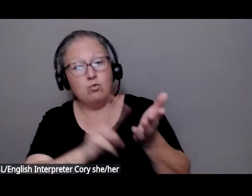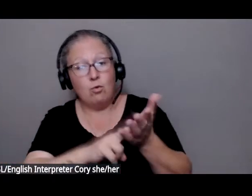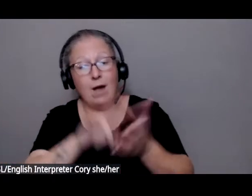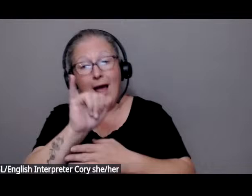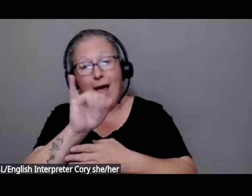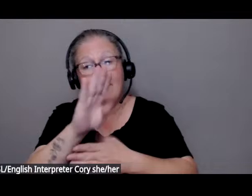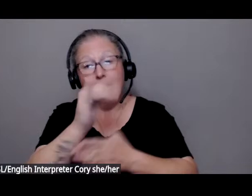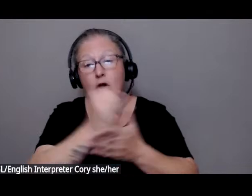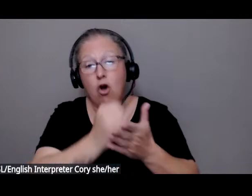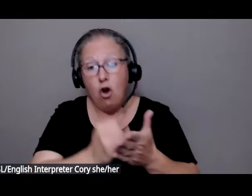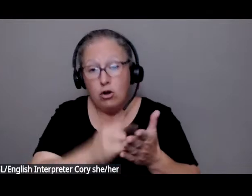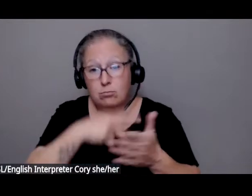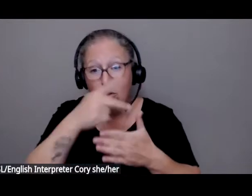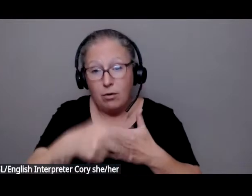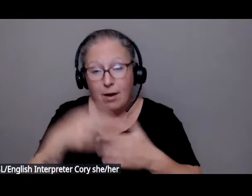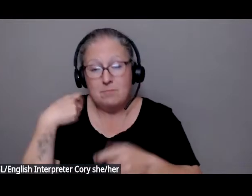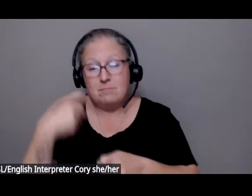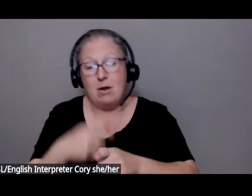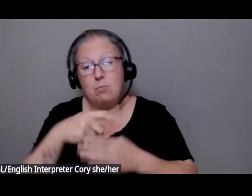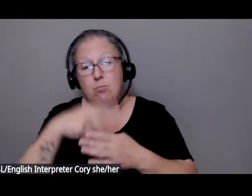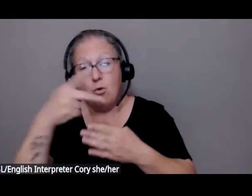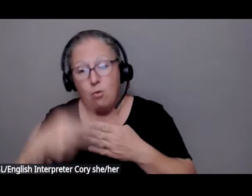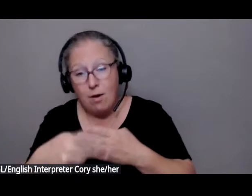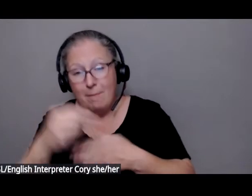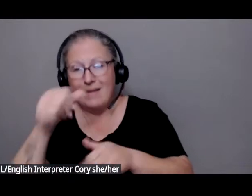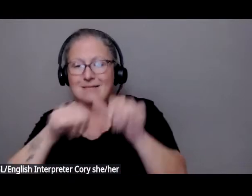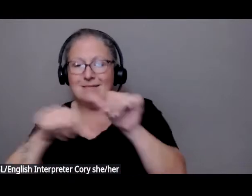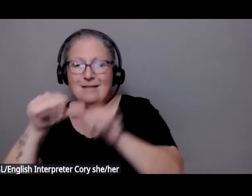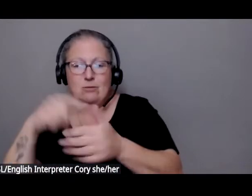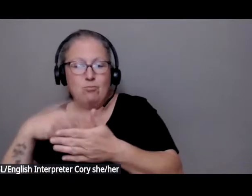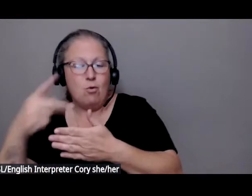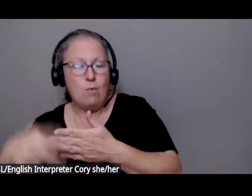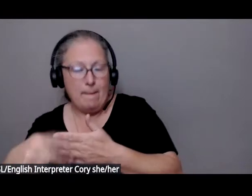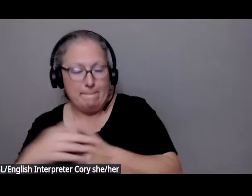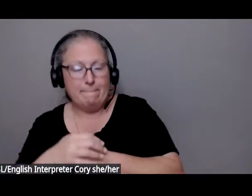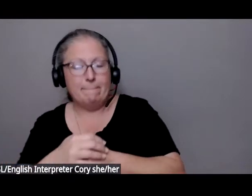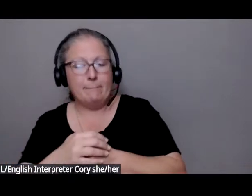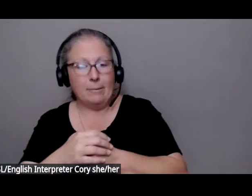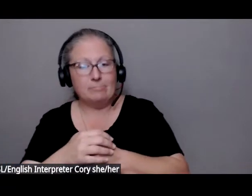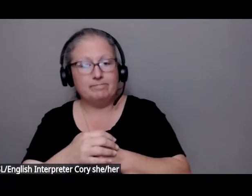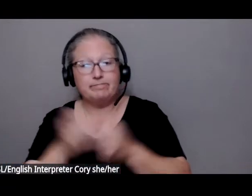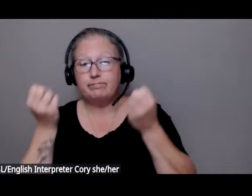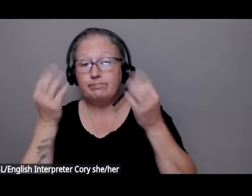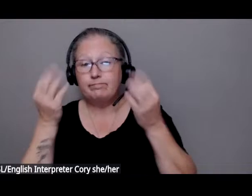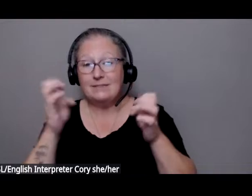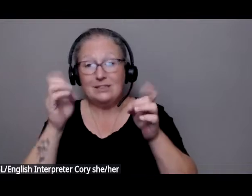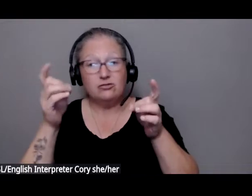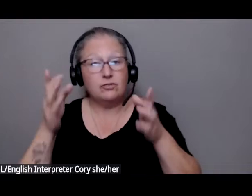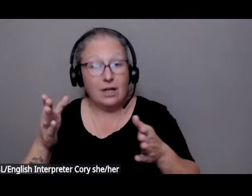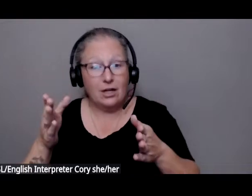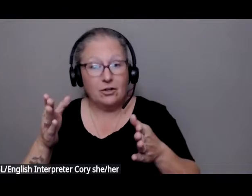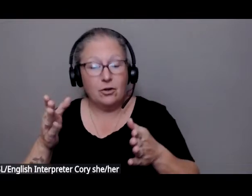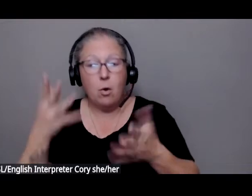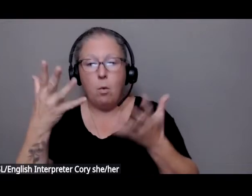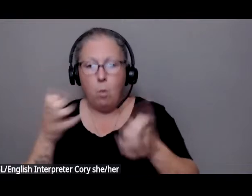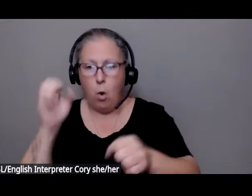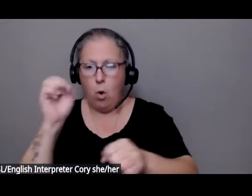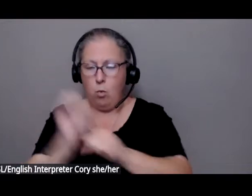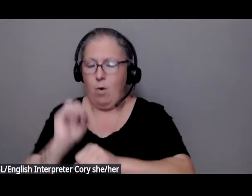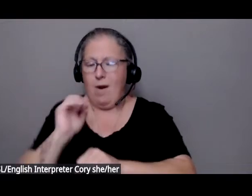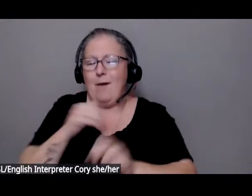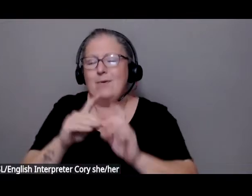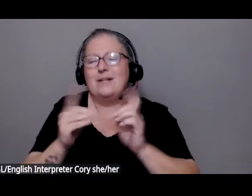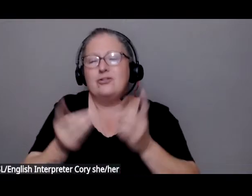arts programs, Spanish programs, and science programs. Many educators seek to work in our